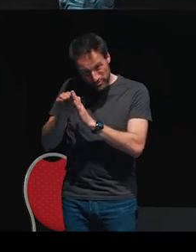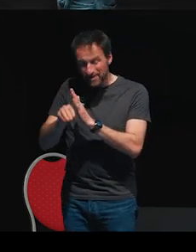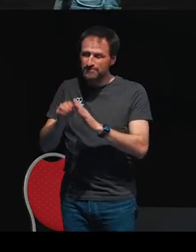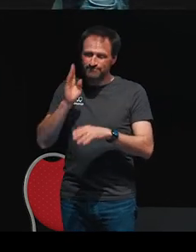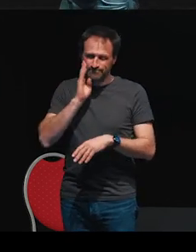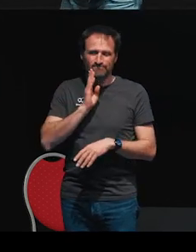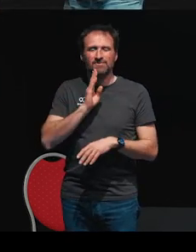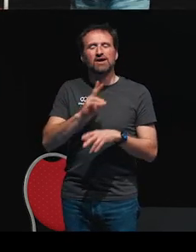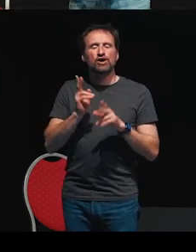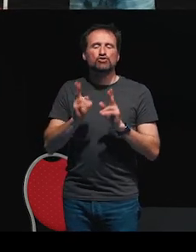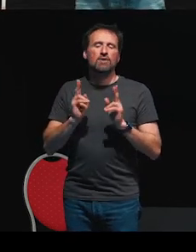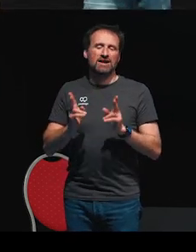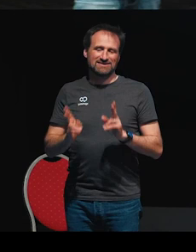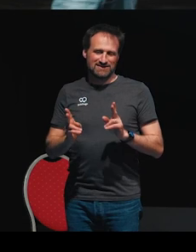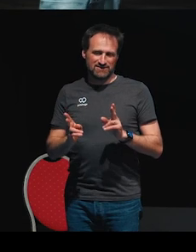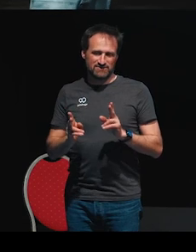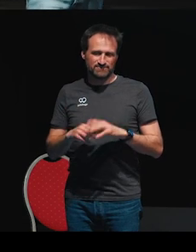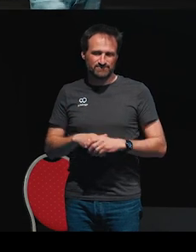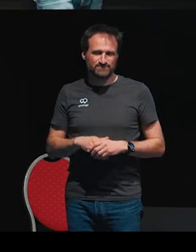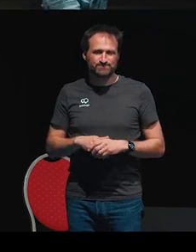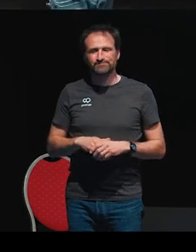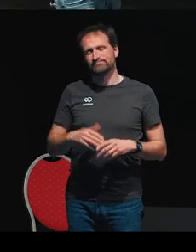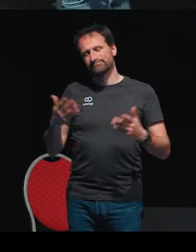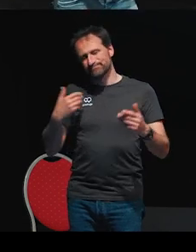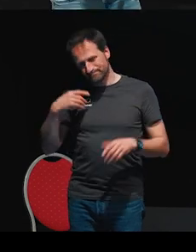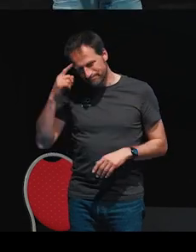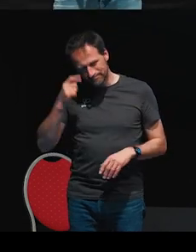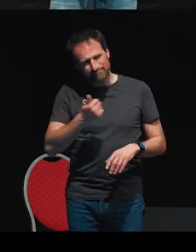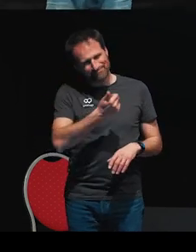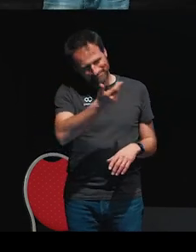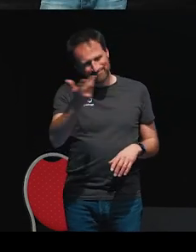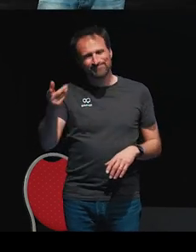So, I guess a lot of you folks know